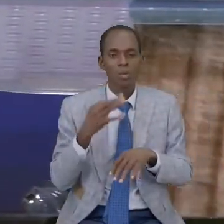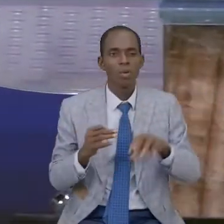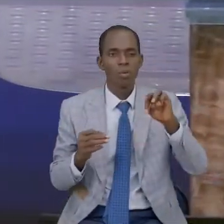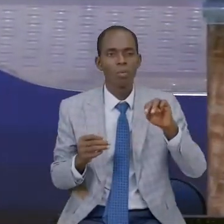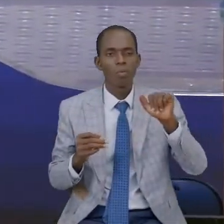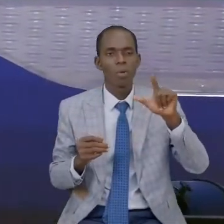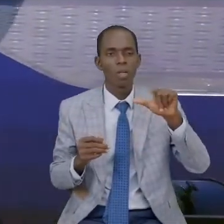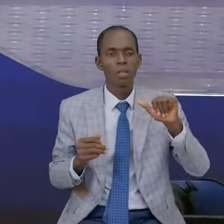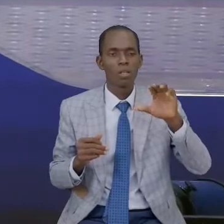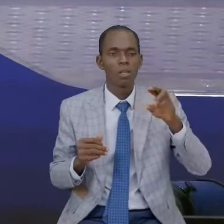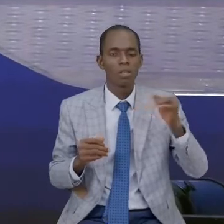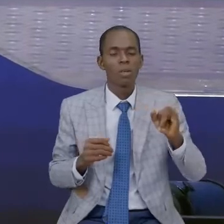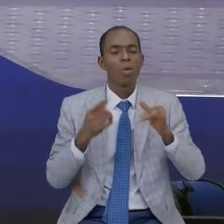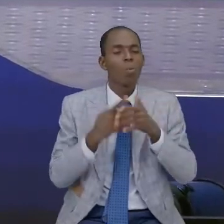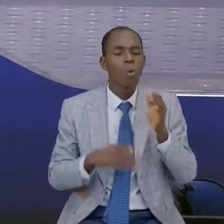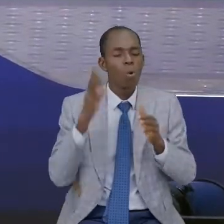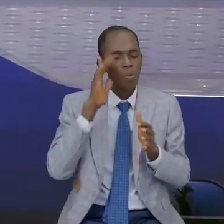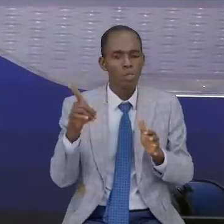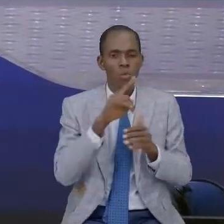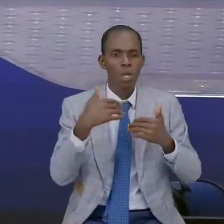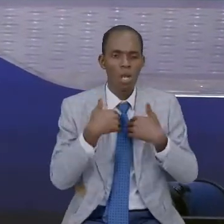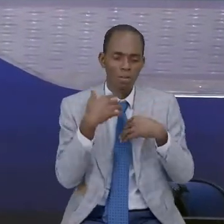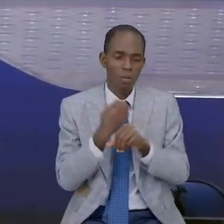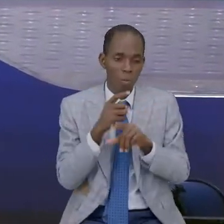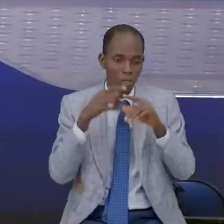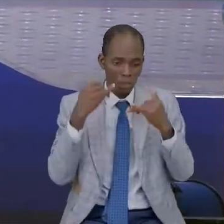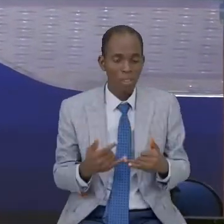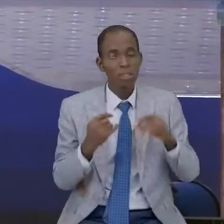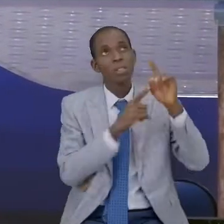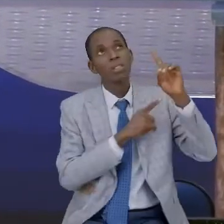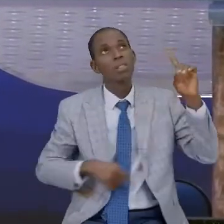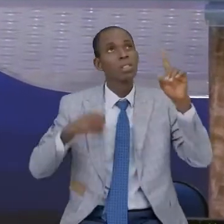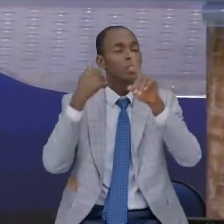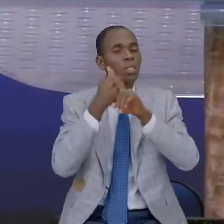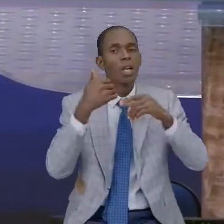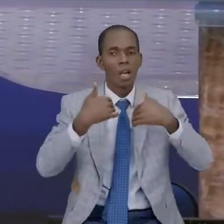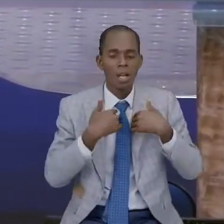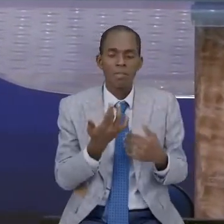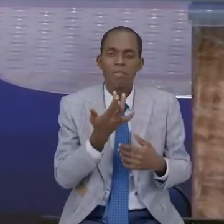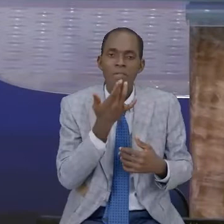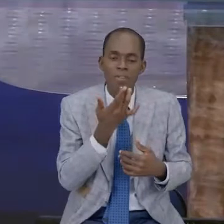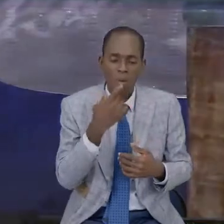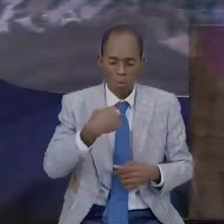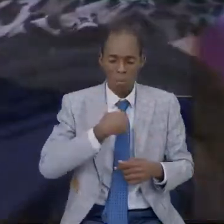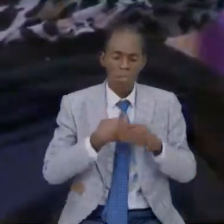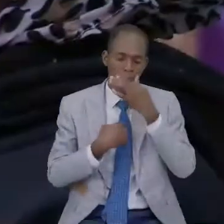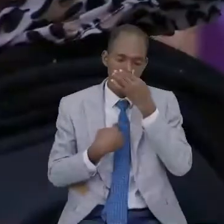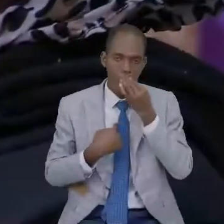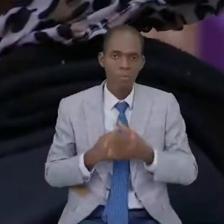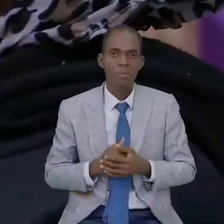Malachi? What would you have got? But now the Lord himself has favored